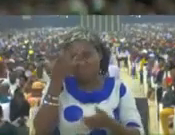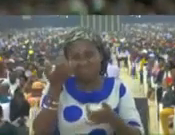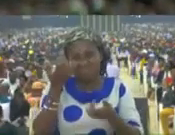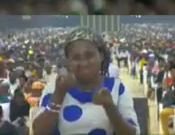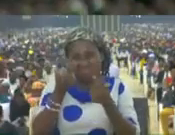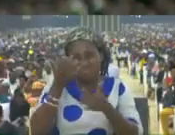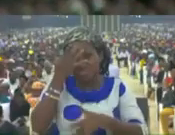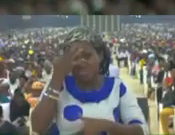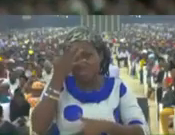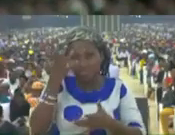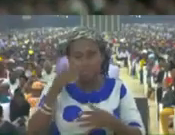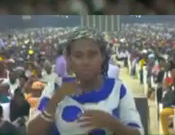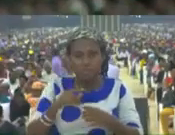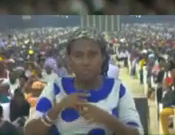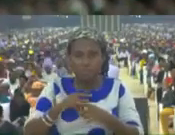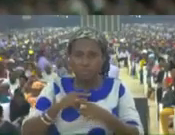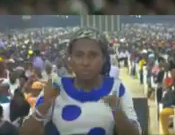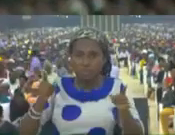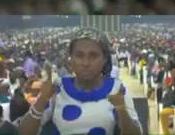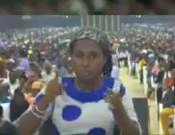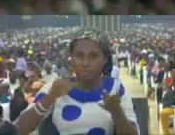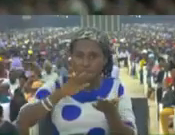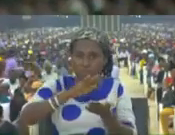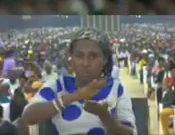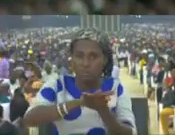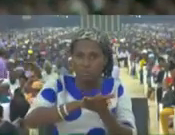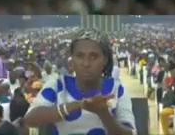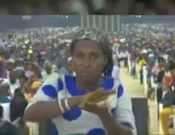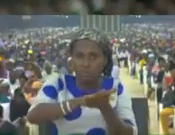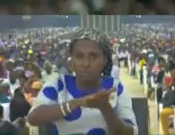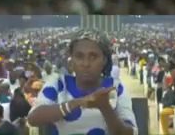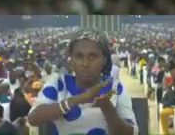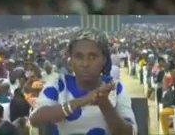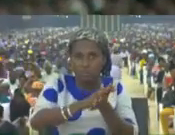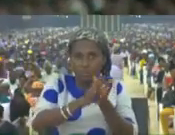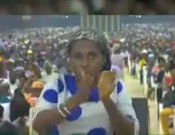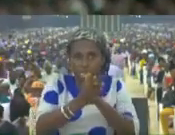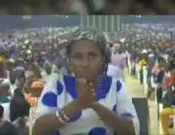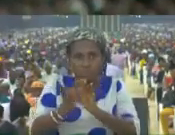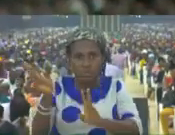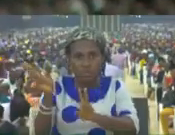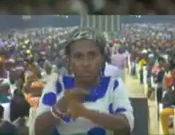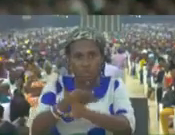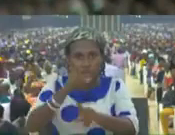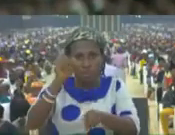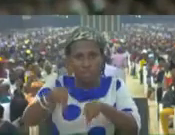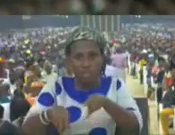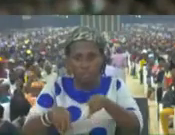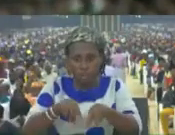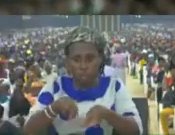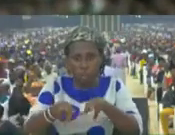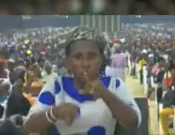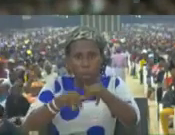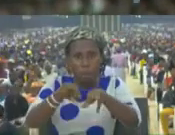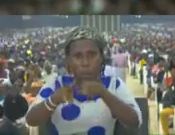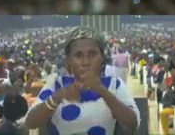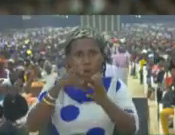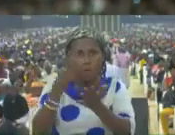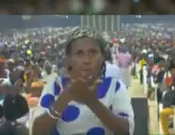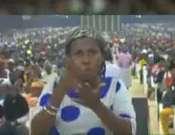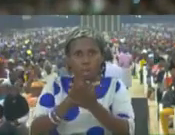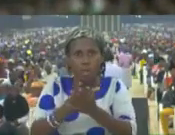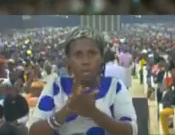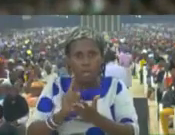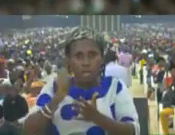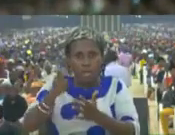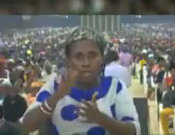But very soon he discovered he couldn't move his leg properly. Then he couldn't move his